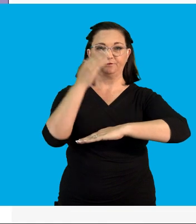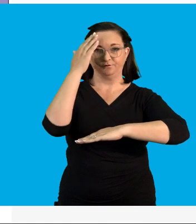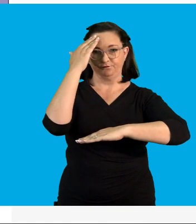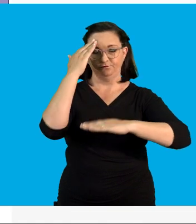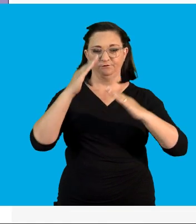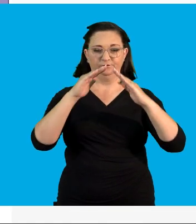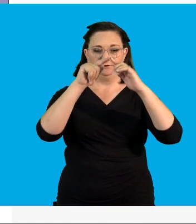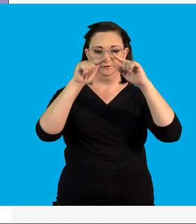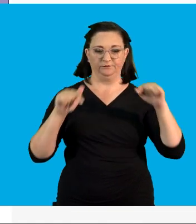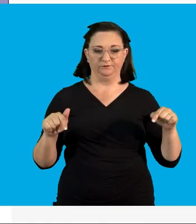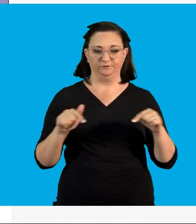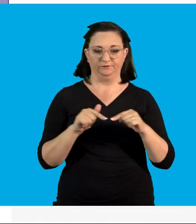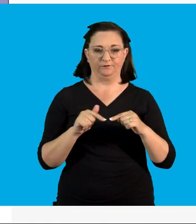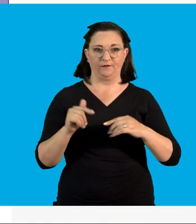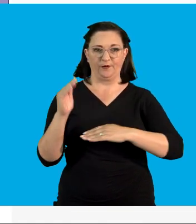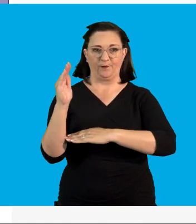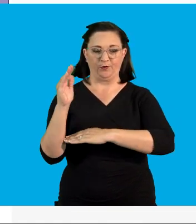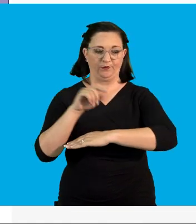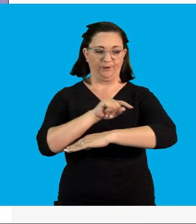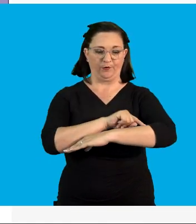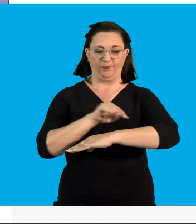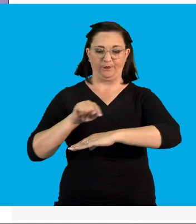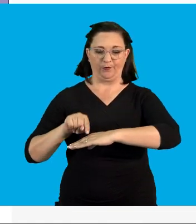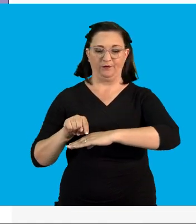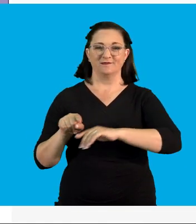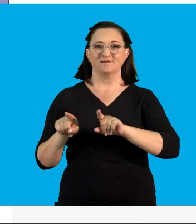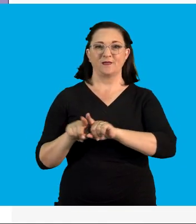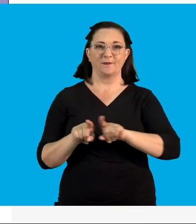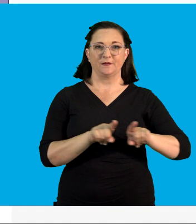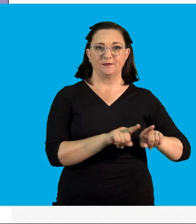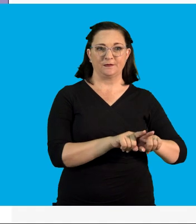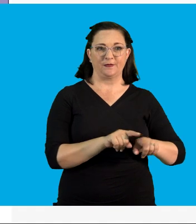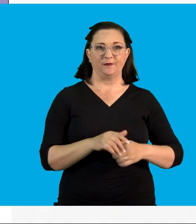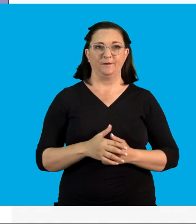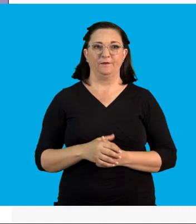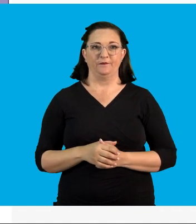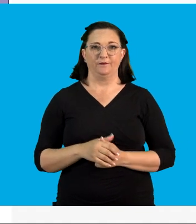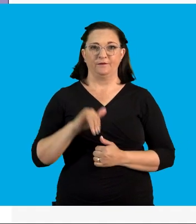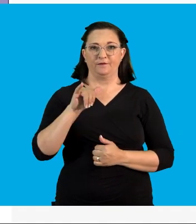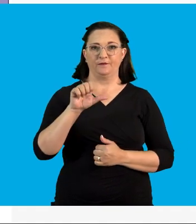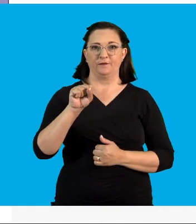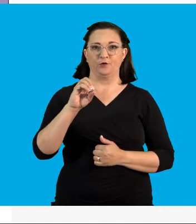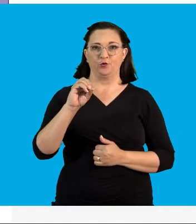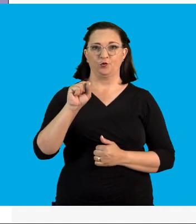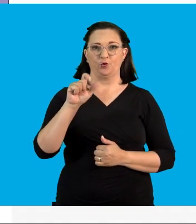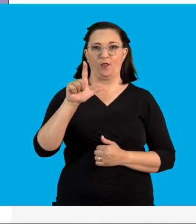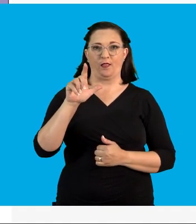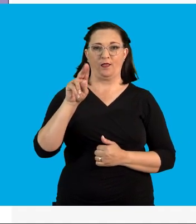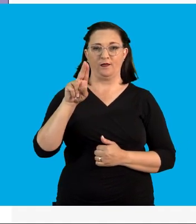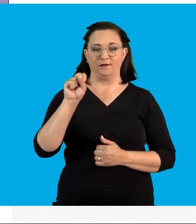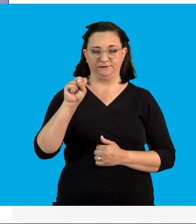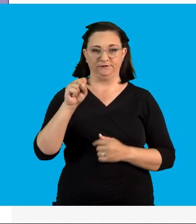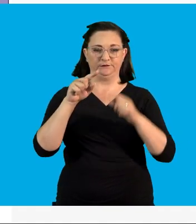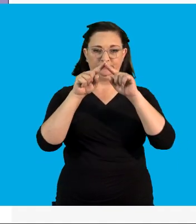triangle that has two angles at the bottom that are equal. So that is an isosceles triangle. That's how we measure